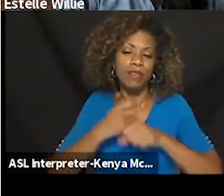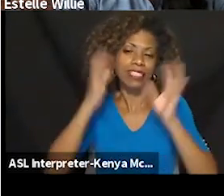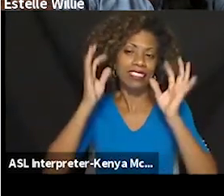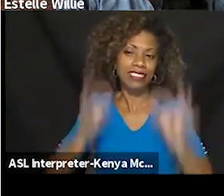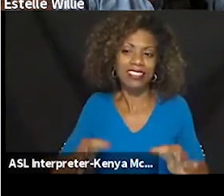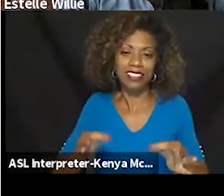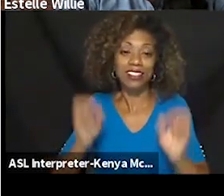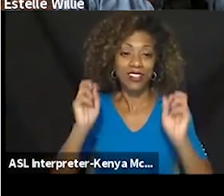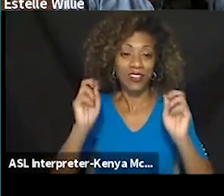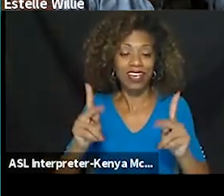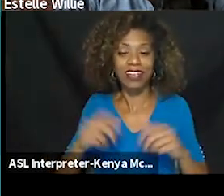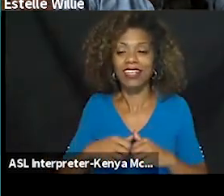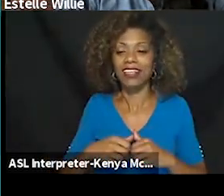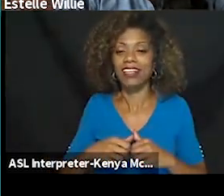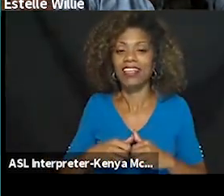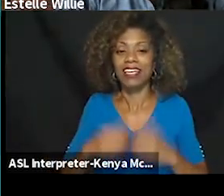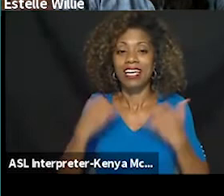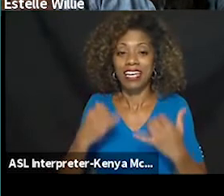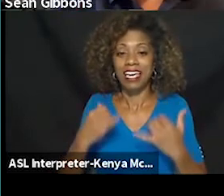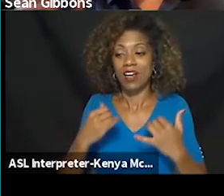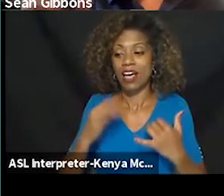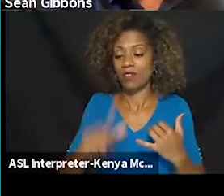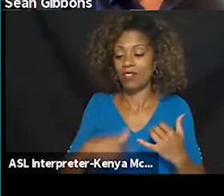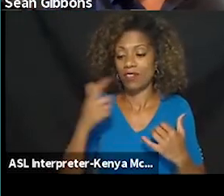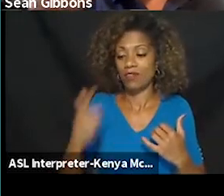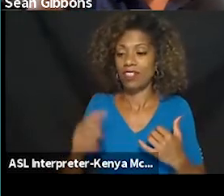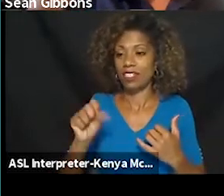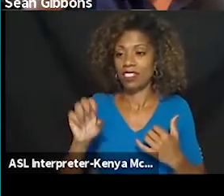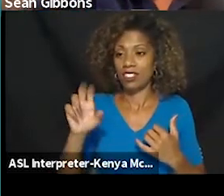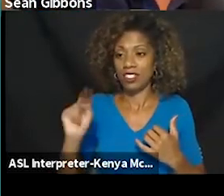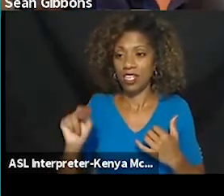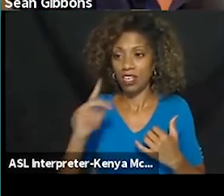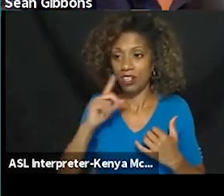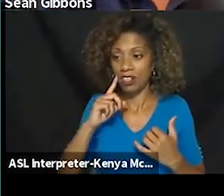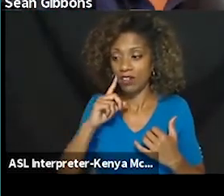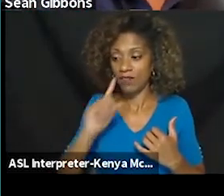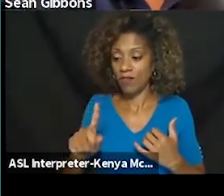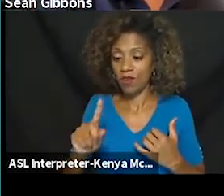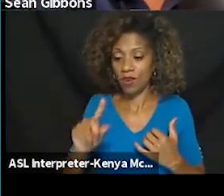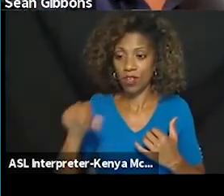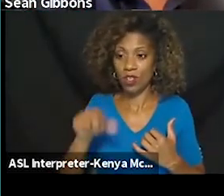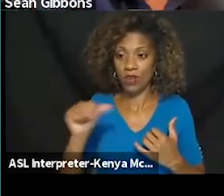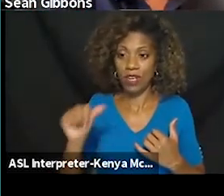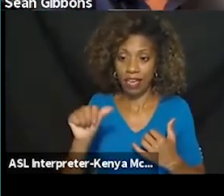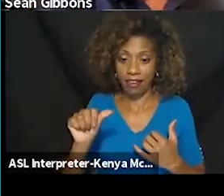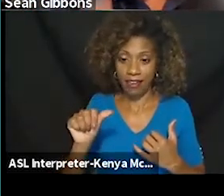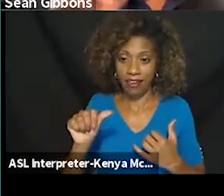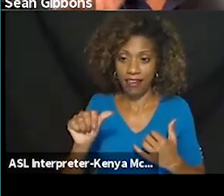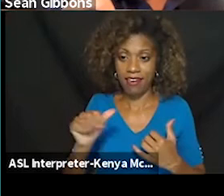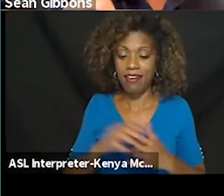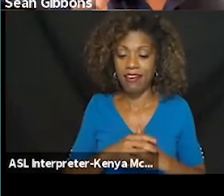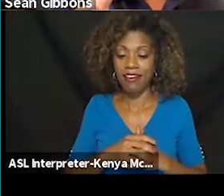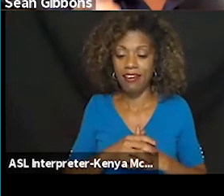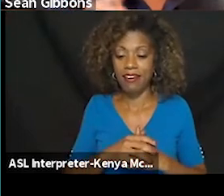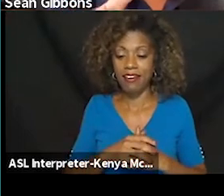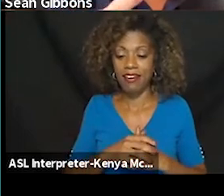to Sean, who I think is going to do the Q&A. I am, and gang, if you would, go ahead down to the bottom of your screen. A question just popped in, and while I get